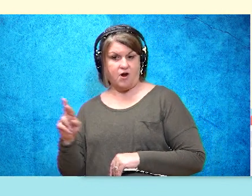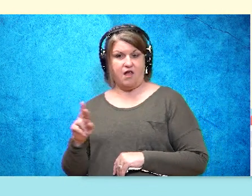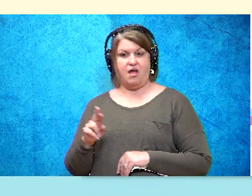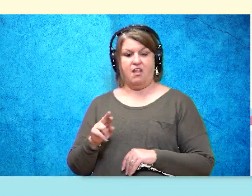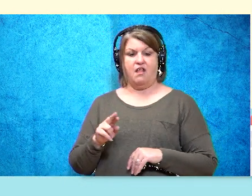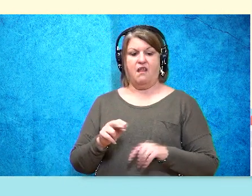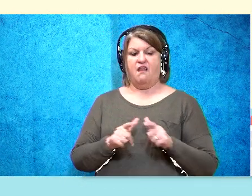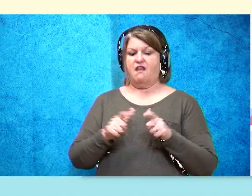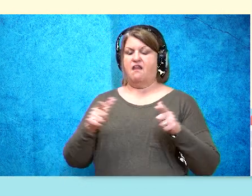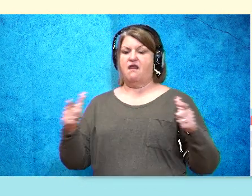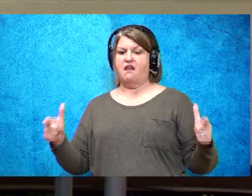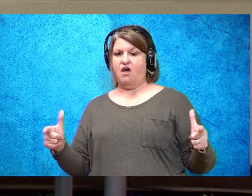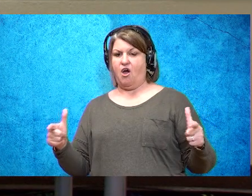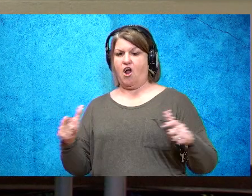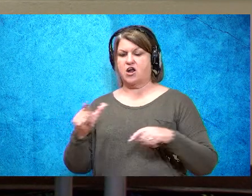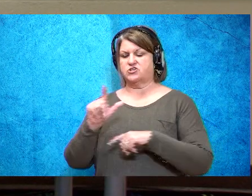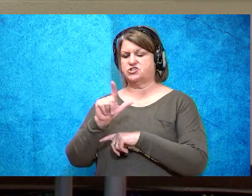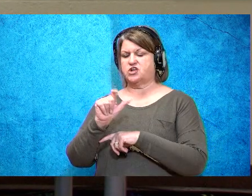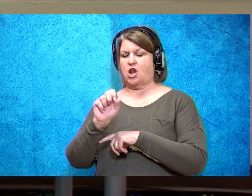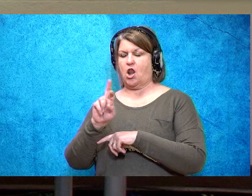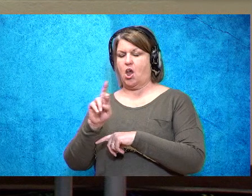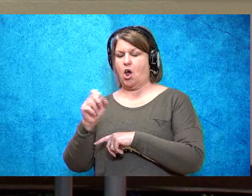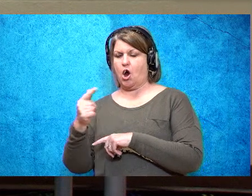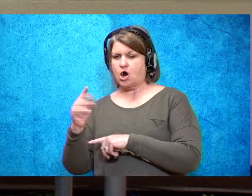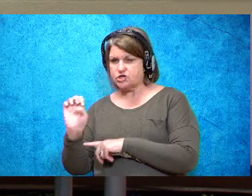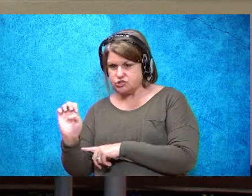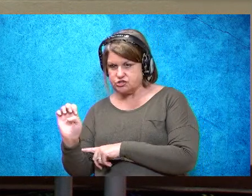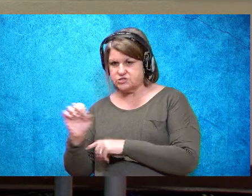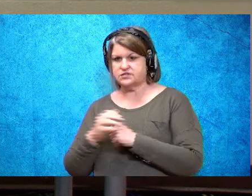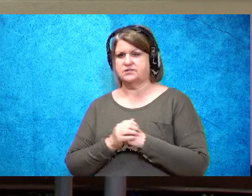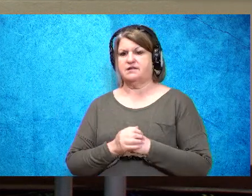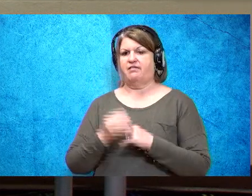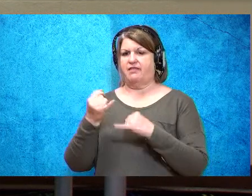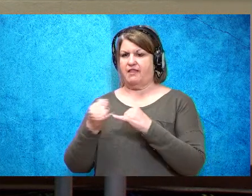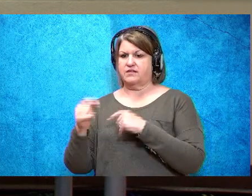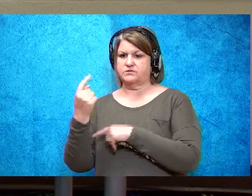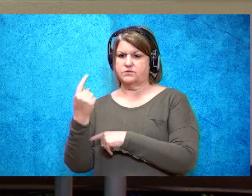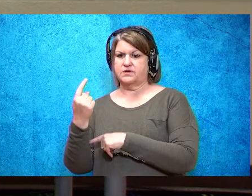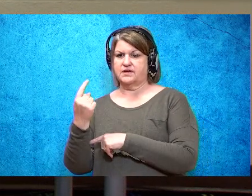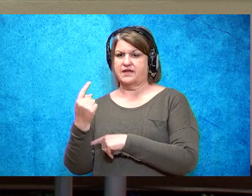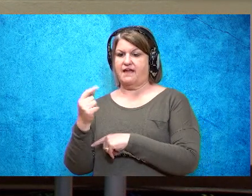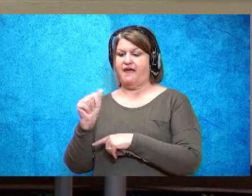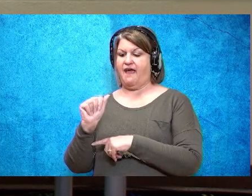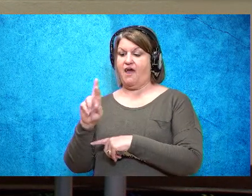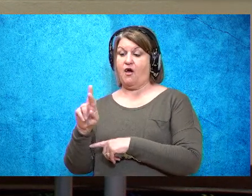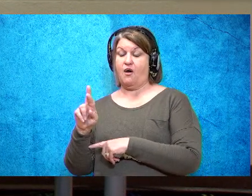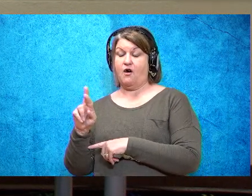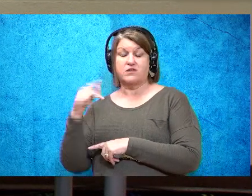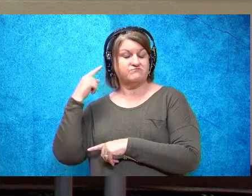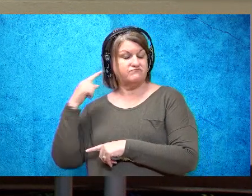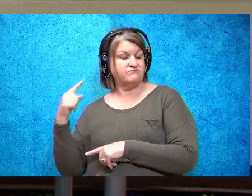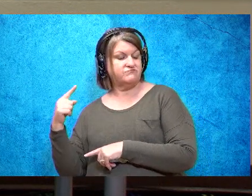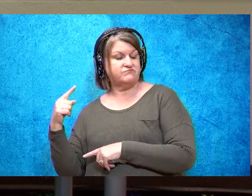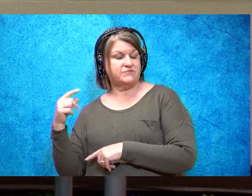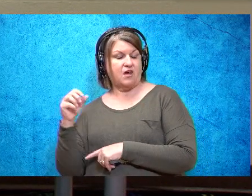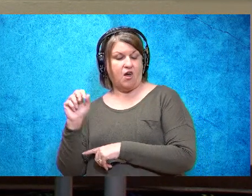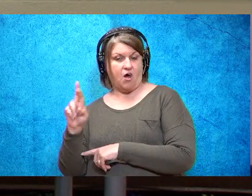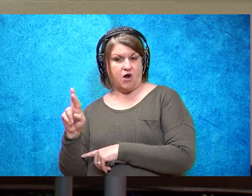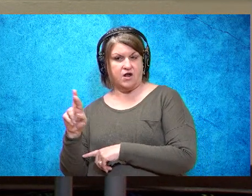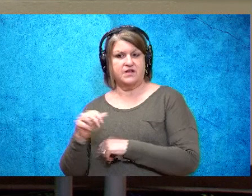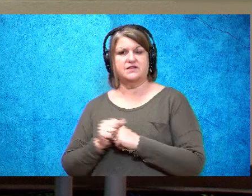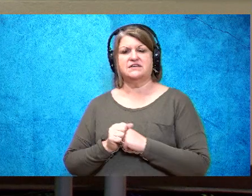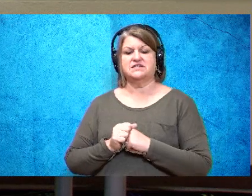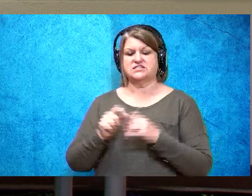Large. Large. And our last one, AR says R.